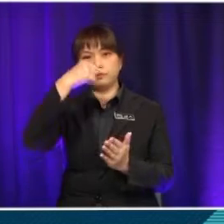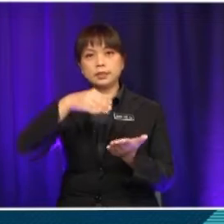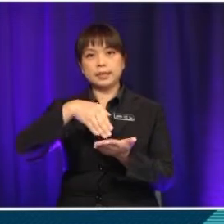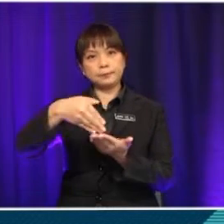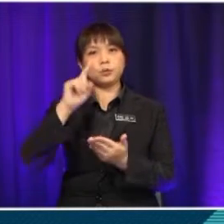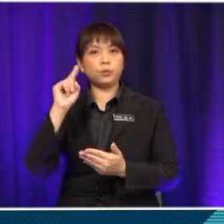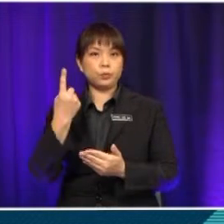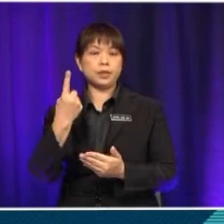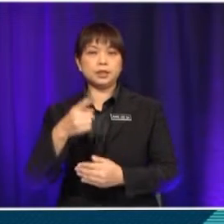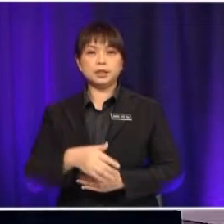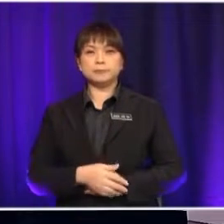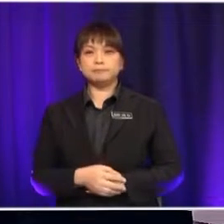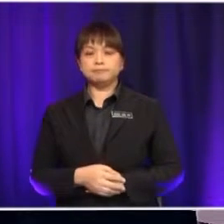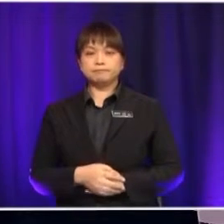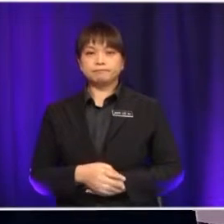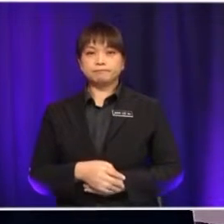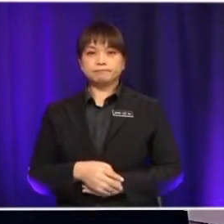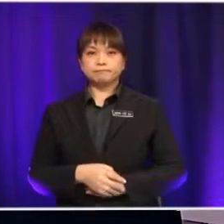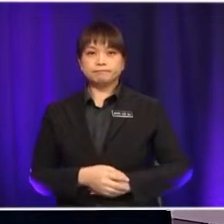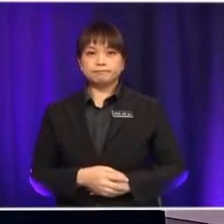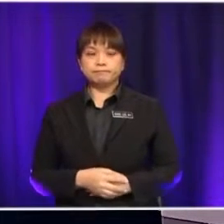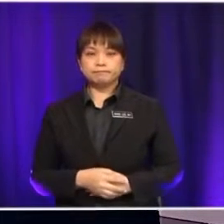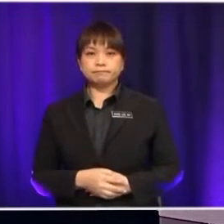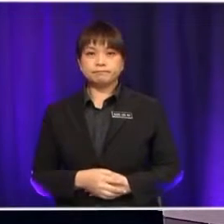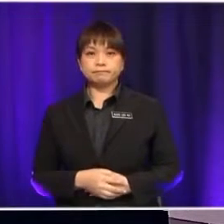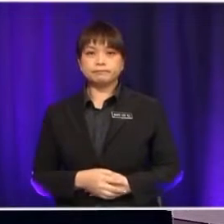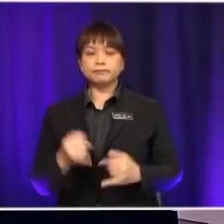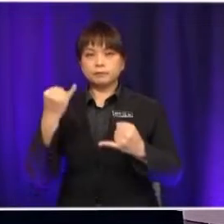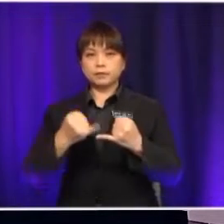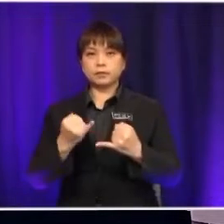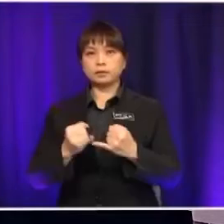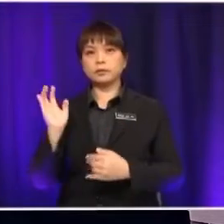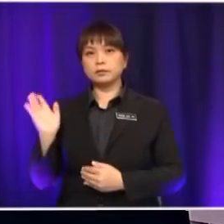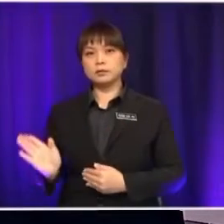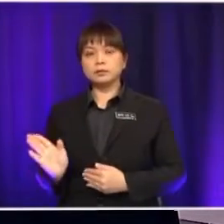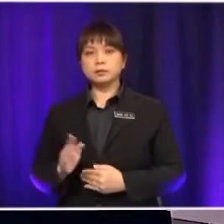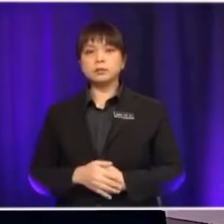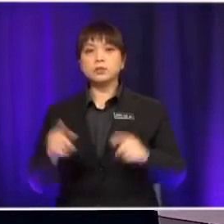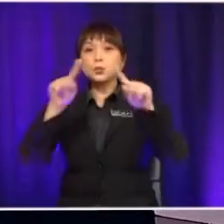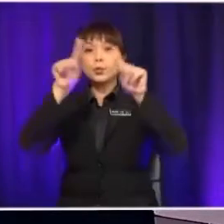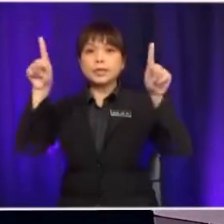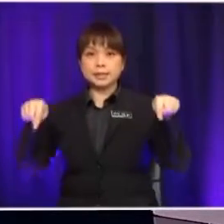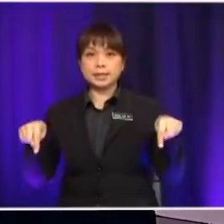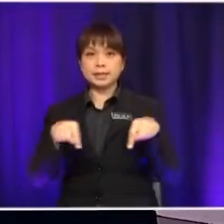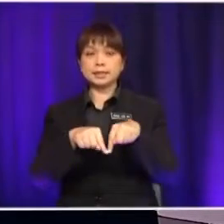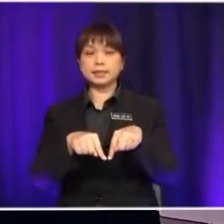just turn on the switch, right? Okay, and then the last one is about the screen. Like just now they say, one of